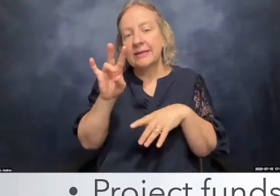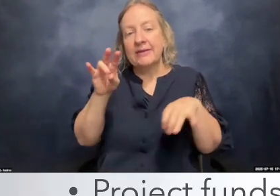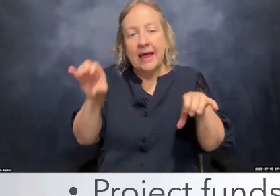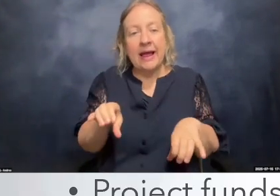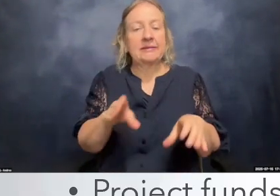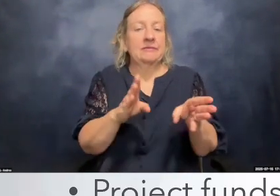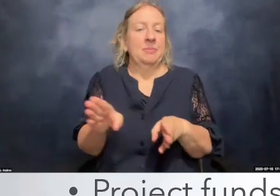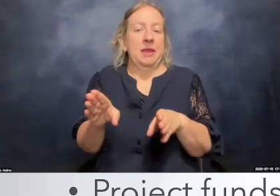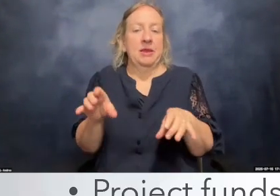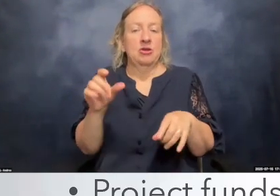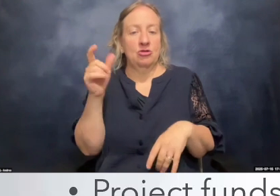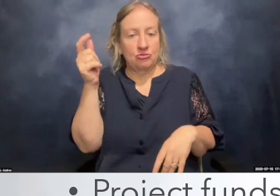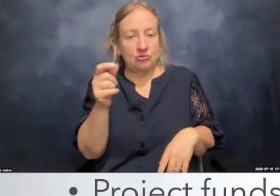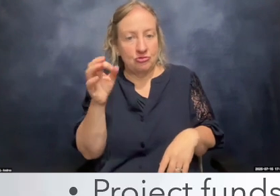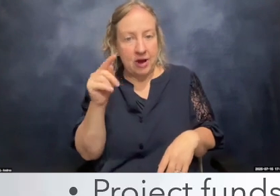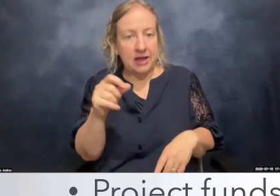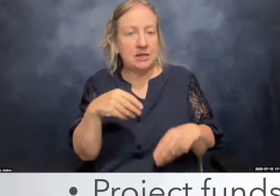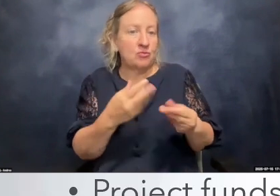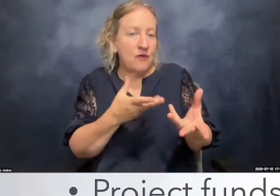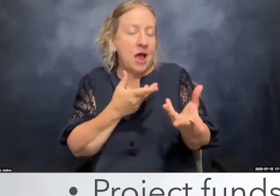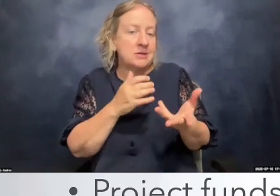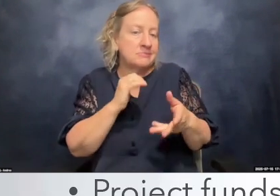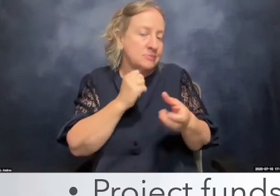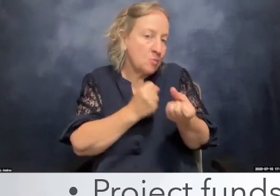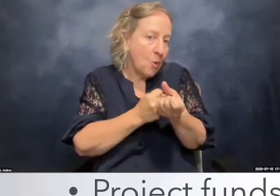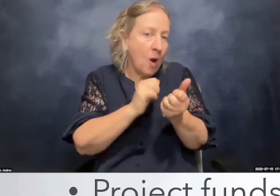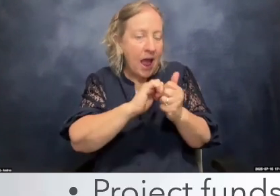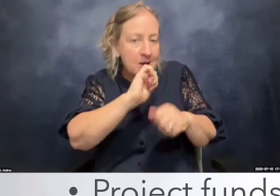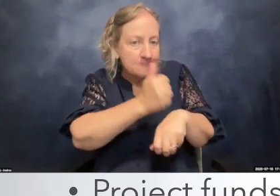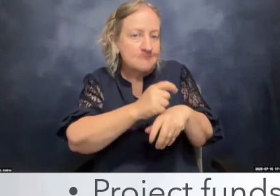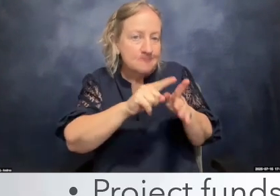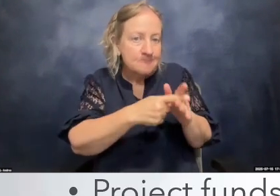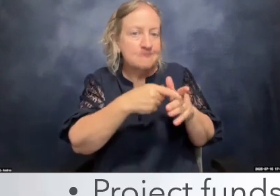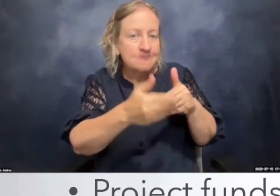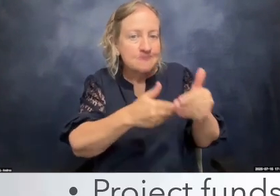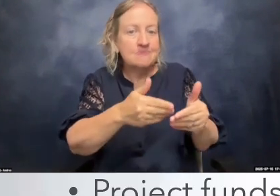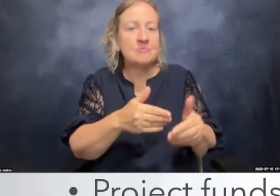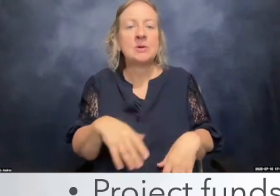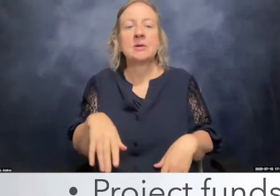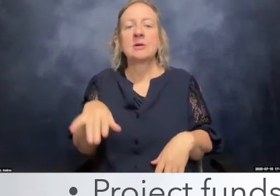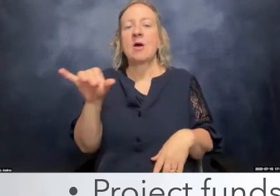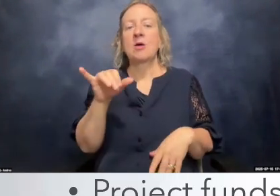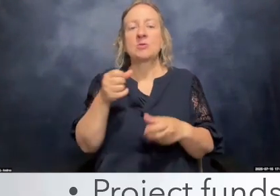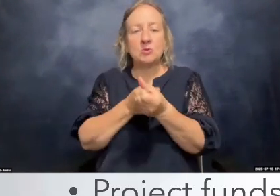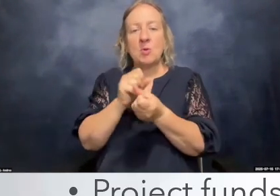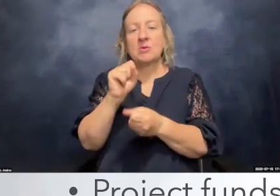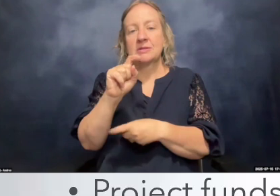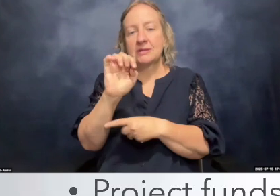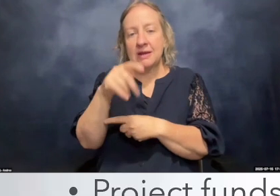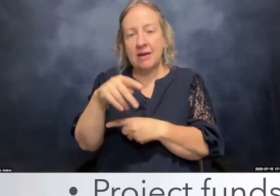grantees, and supports STEP and CMIS projects that were selected through the joint solicitation. Next slide,